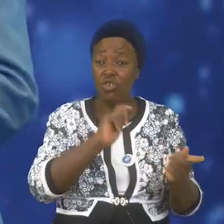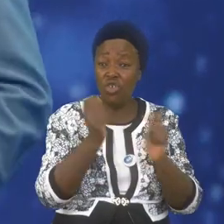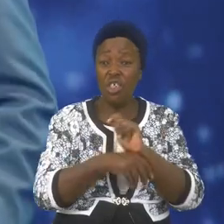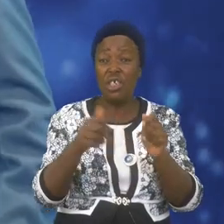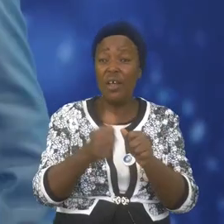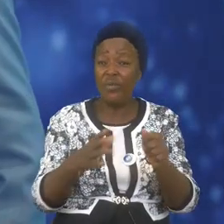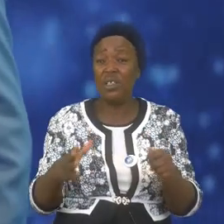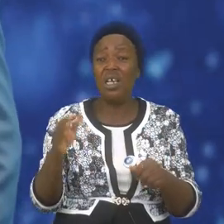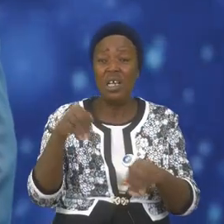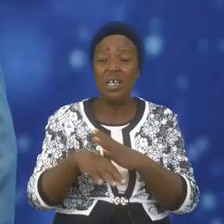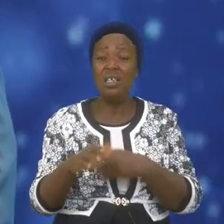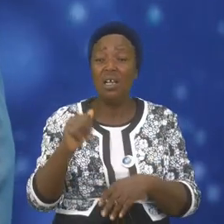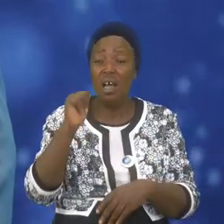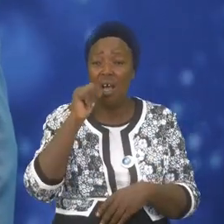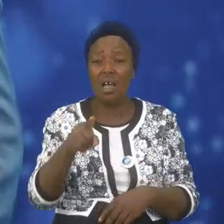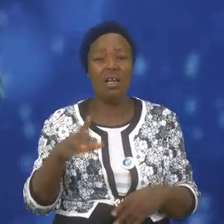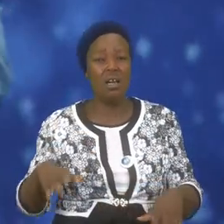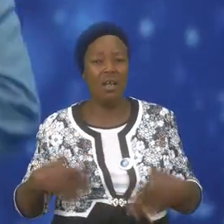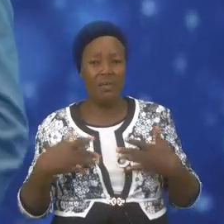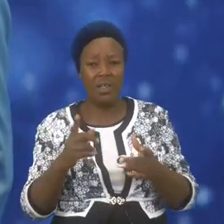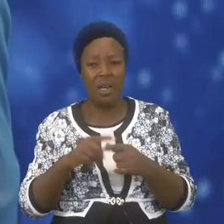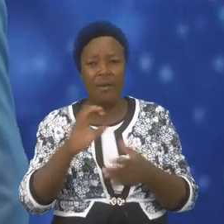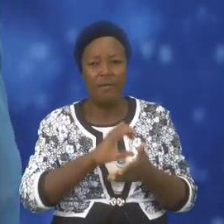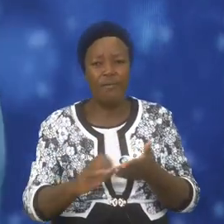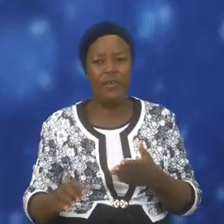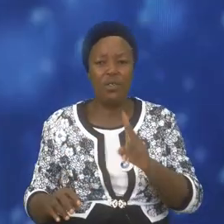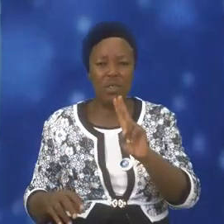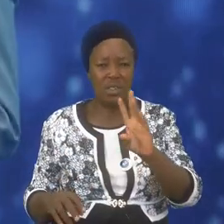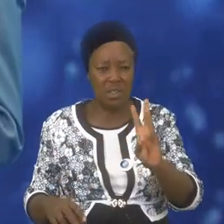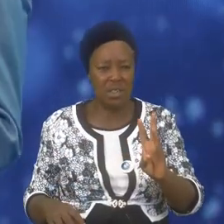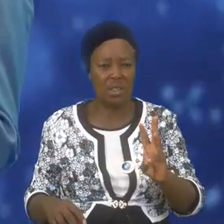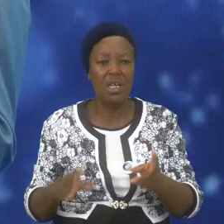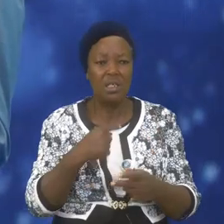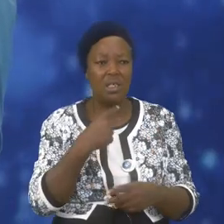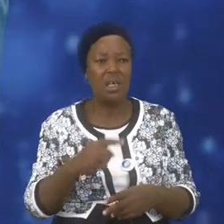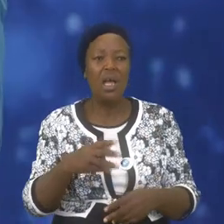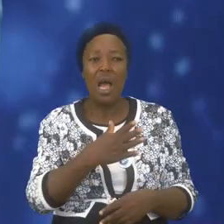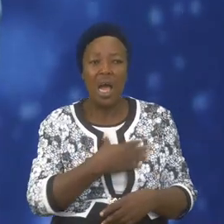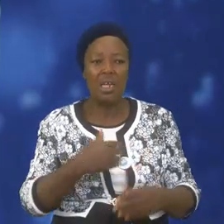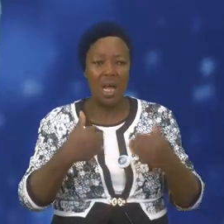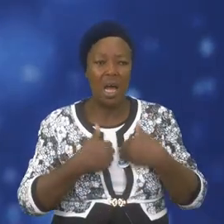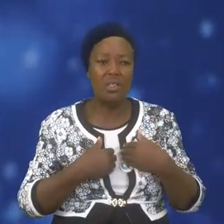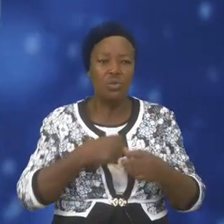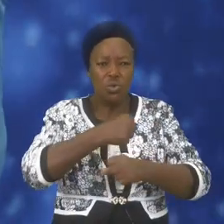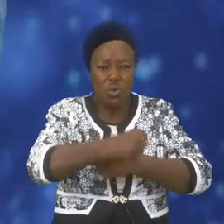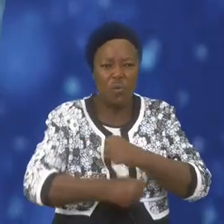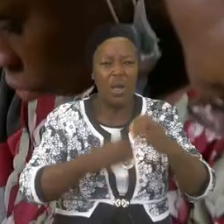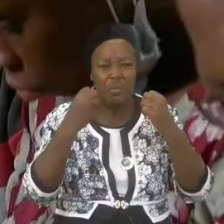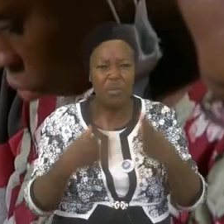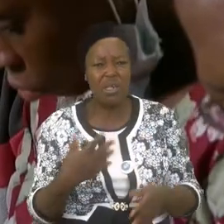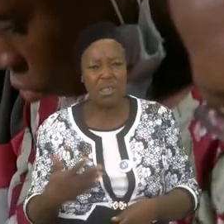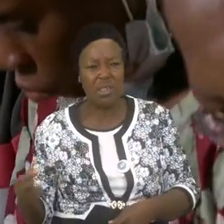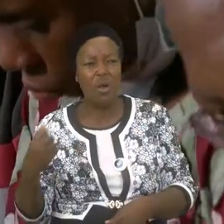says, and had suffered many things of many physicians, and had spent all that she